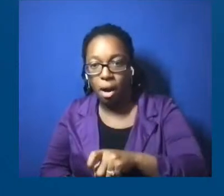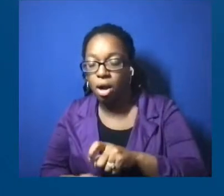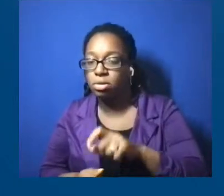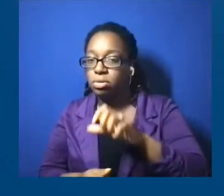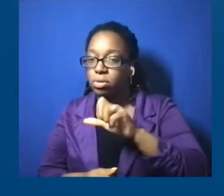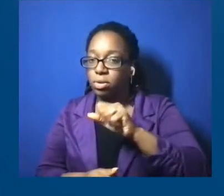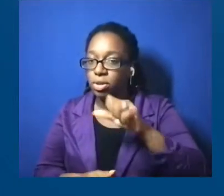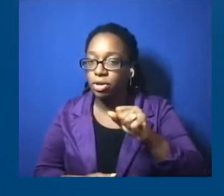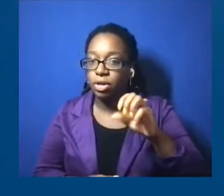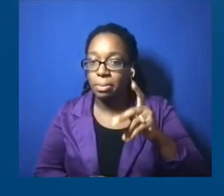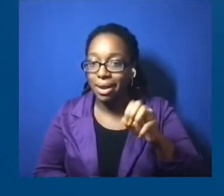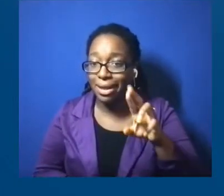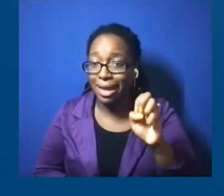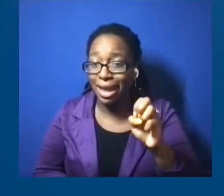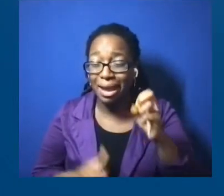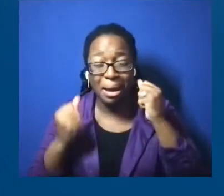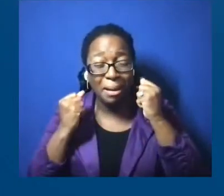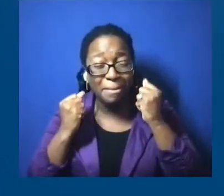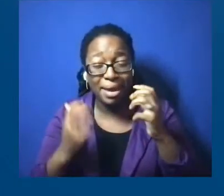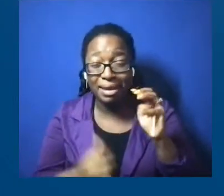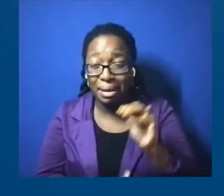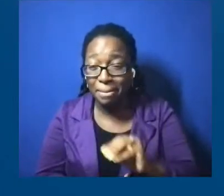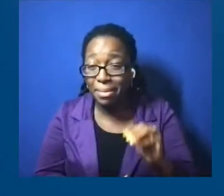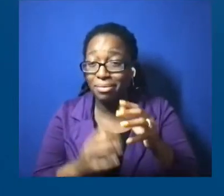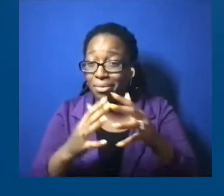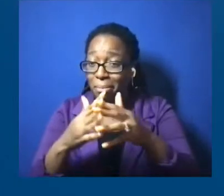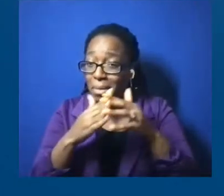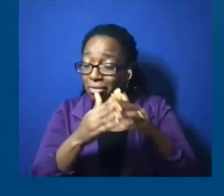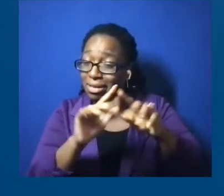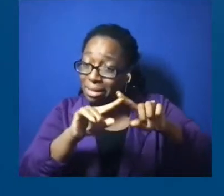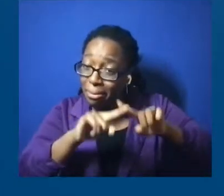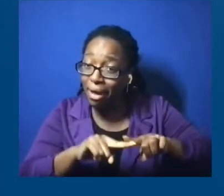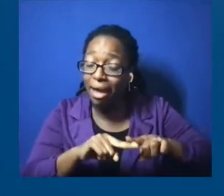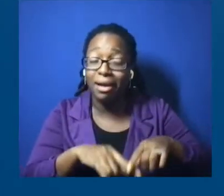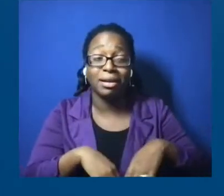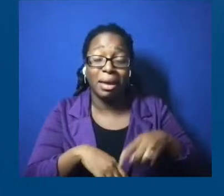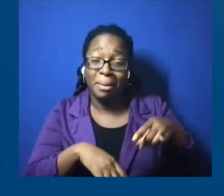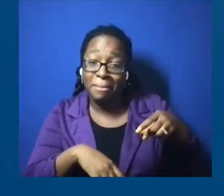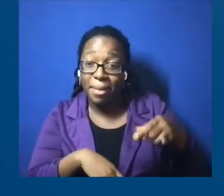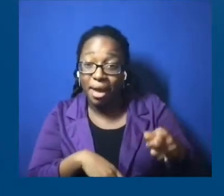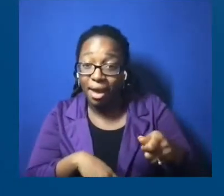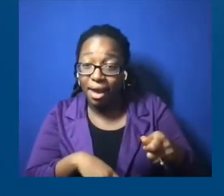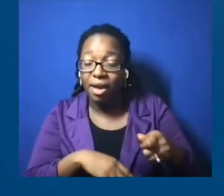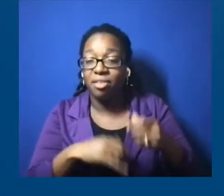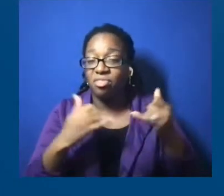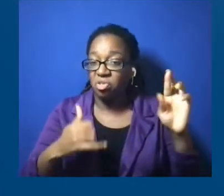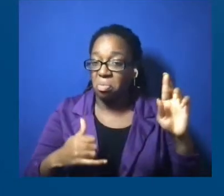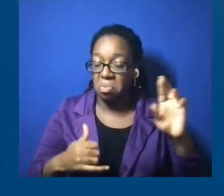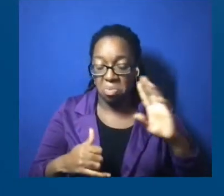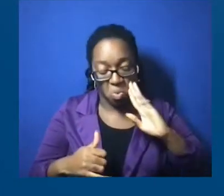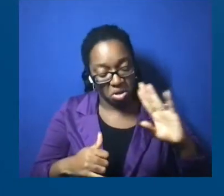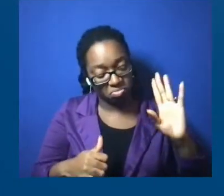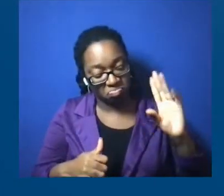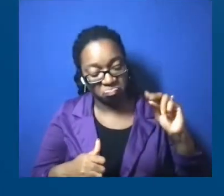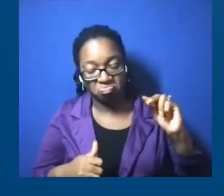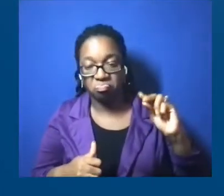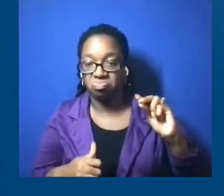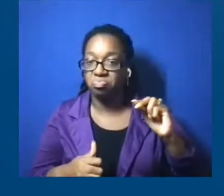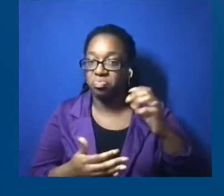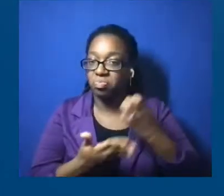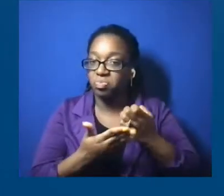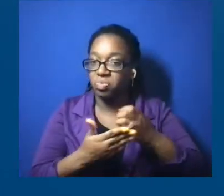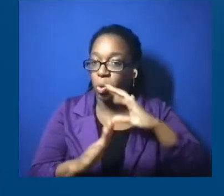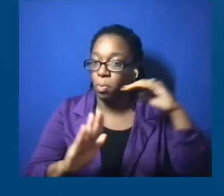of Americans rely on and earned and paid for, or Republicans are going to crash the economy. Let me be